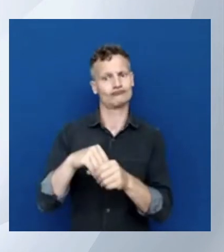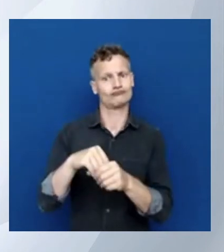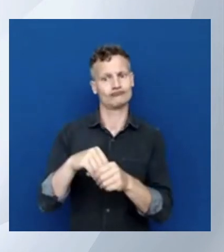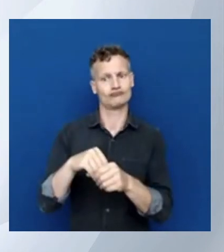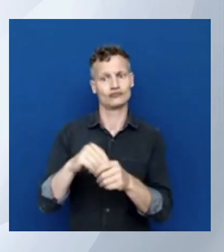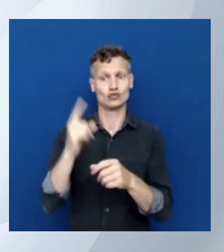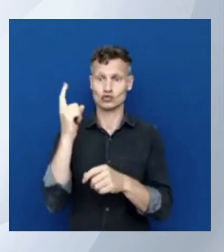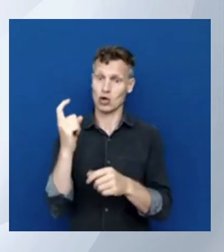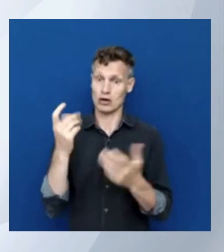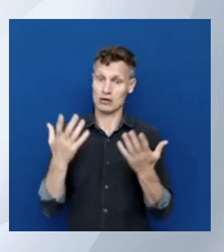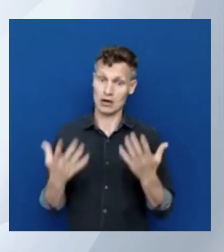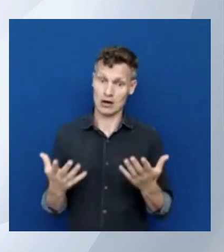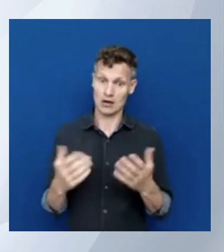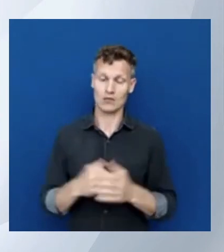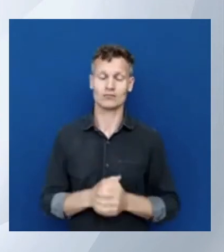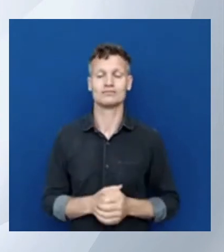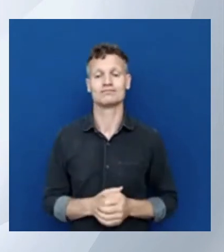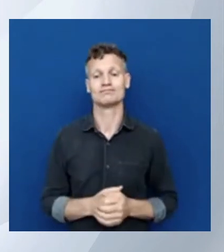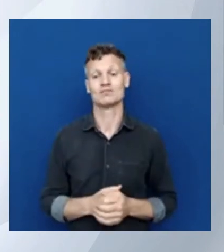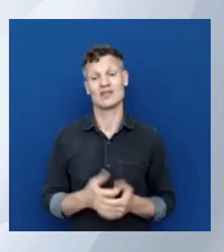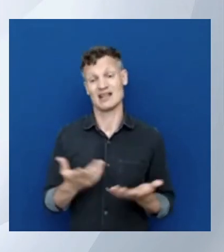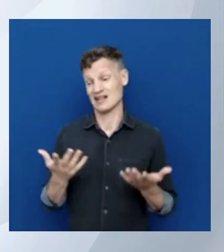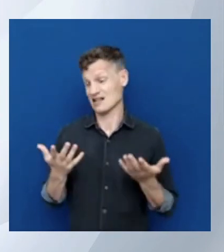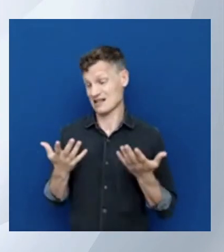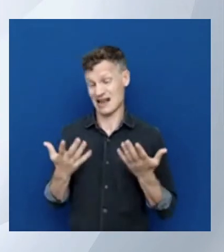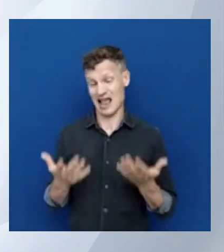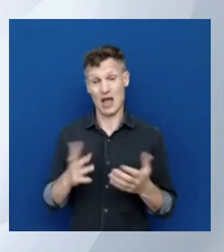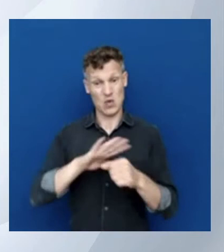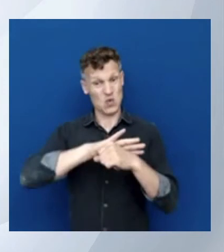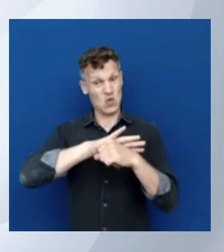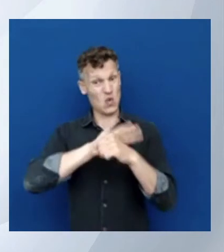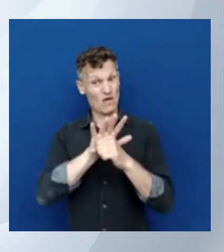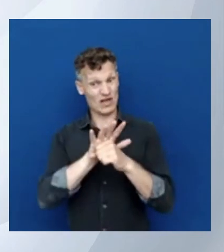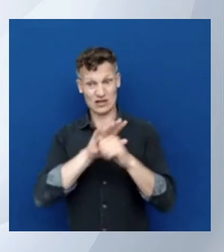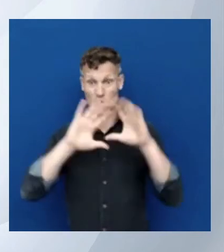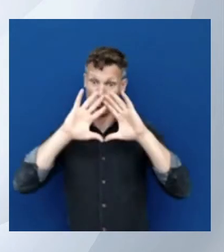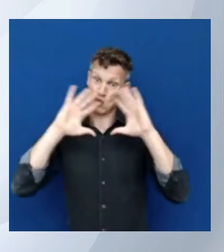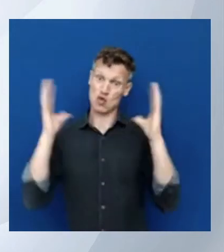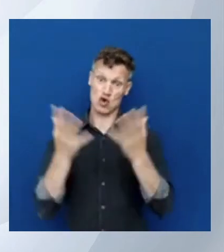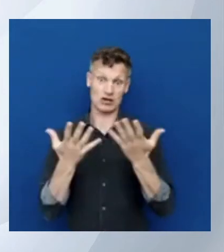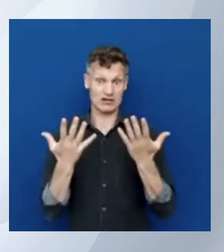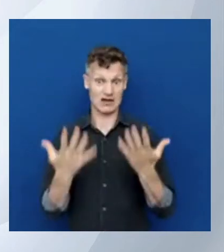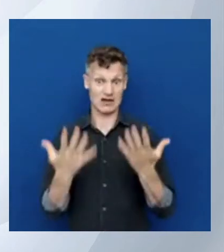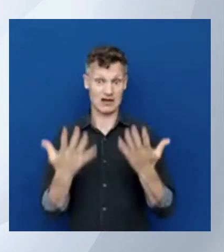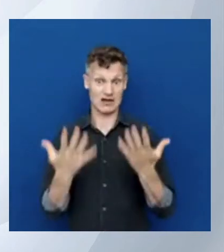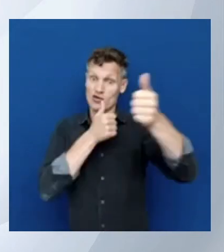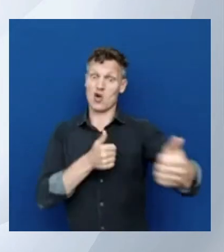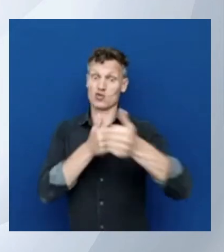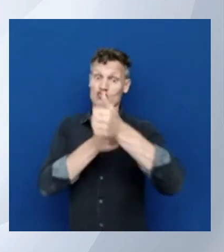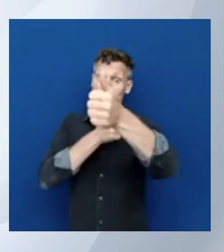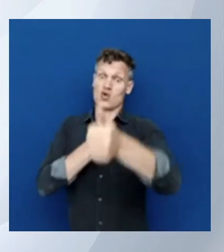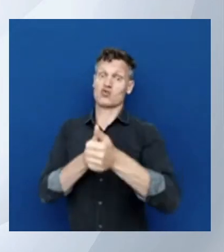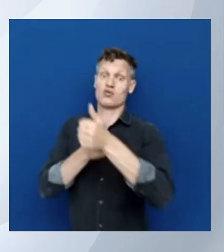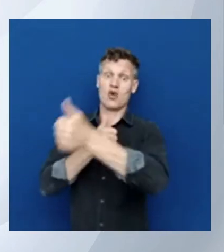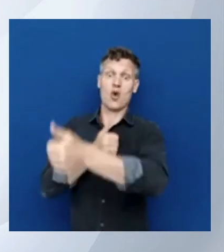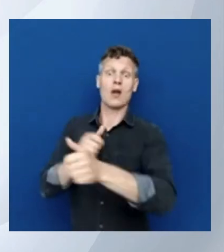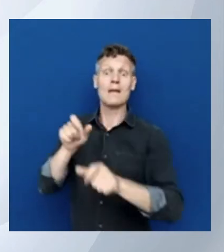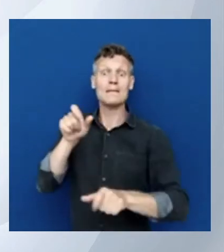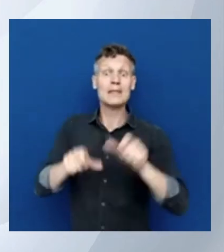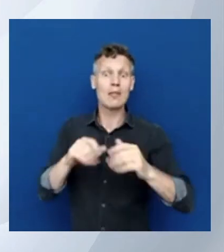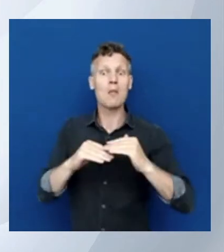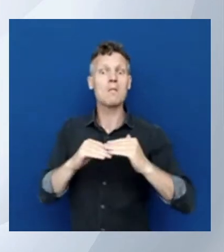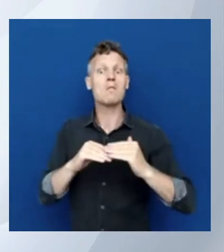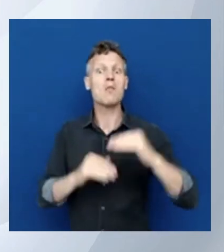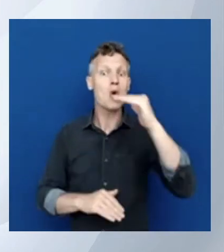world has gone remote. And people have started to take notice of accessibility requirements because we no longer